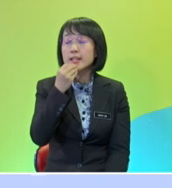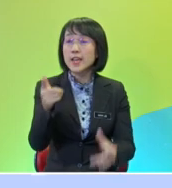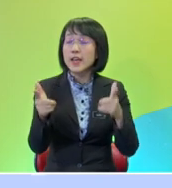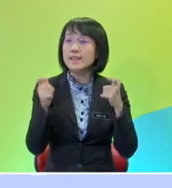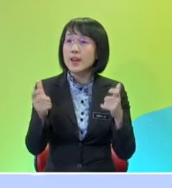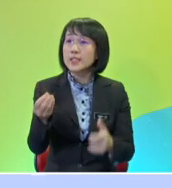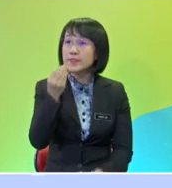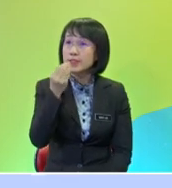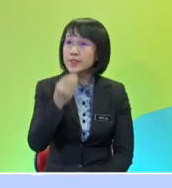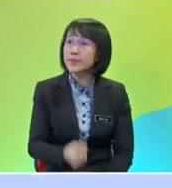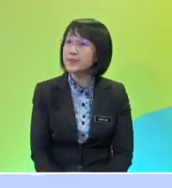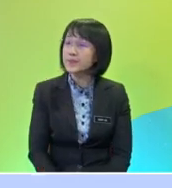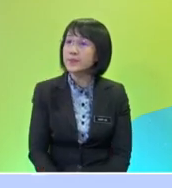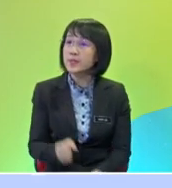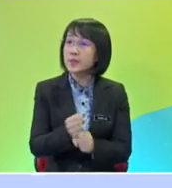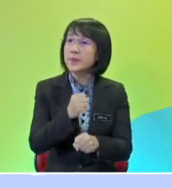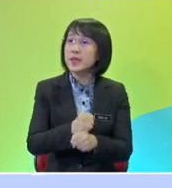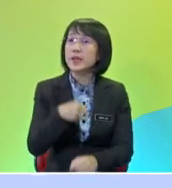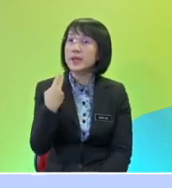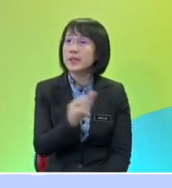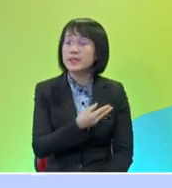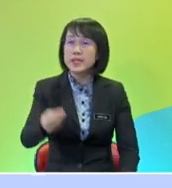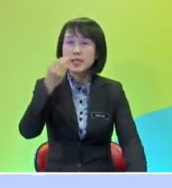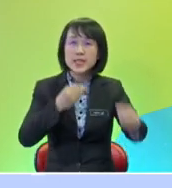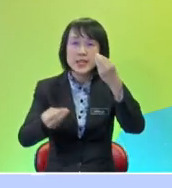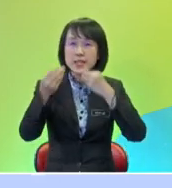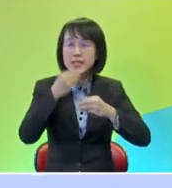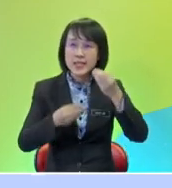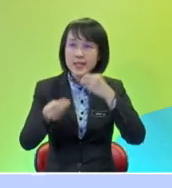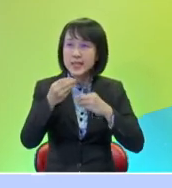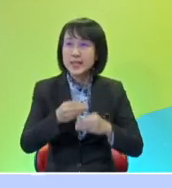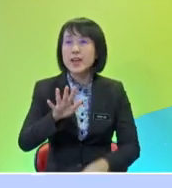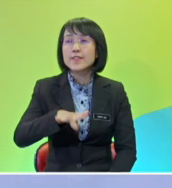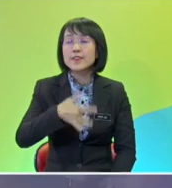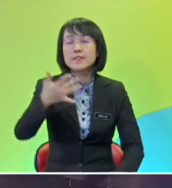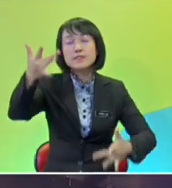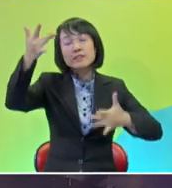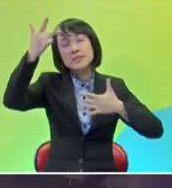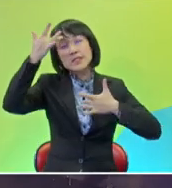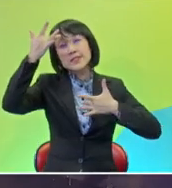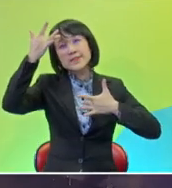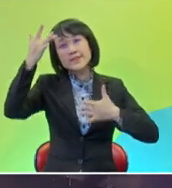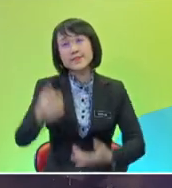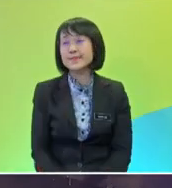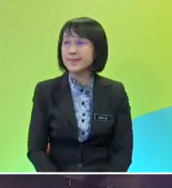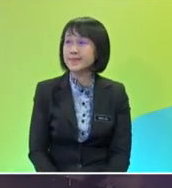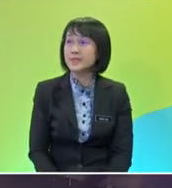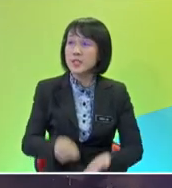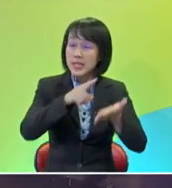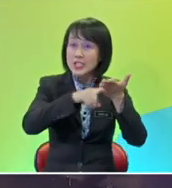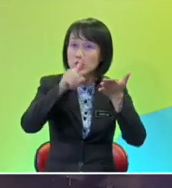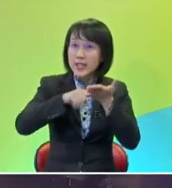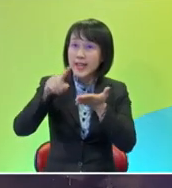food will make us overeat and feel sick. Overeat and you feel sick. Let's check the